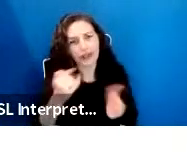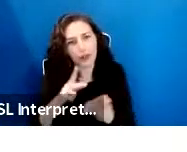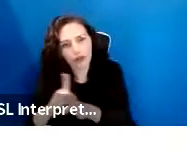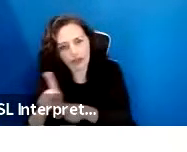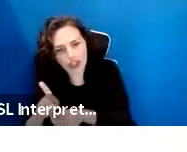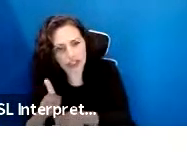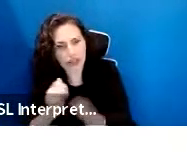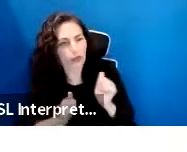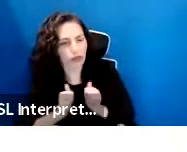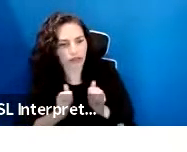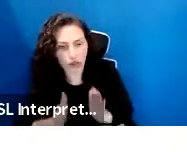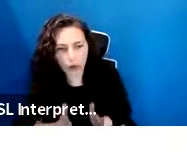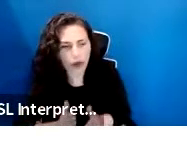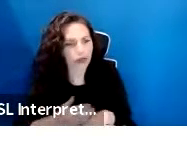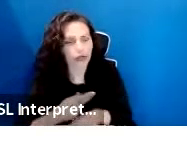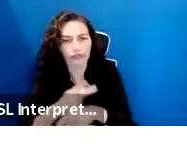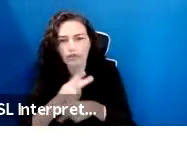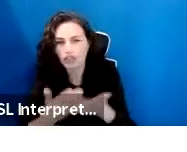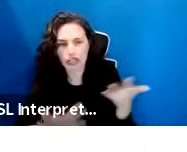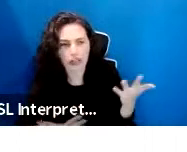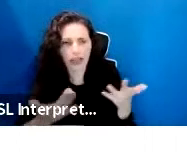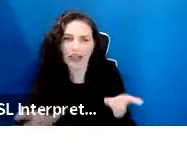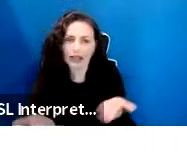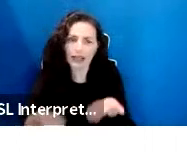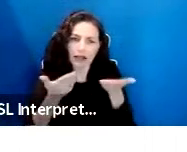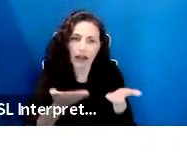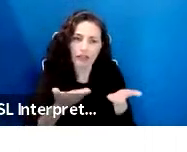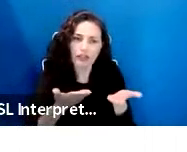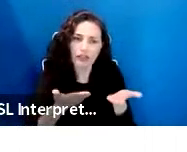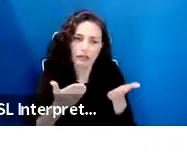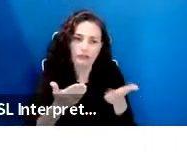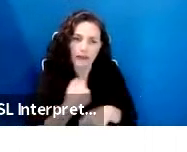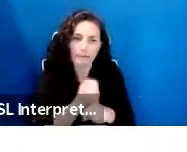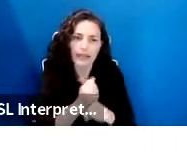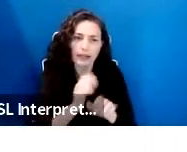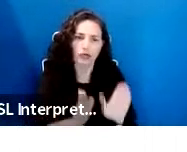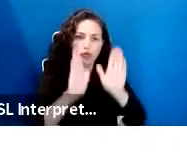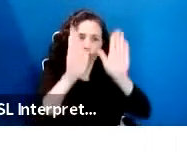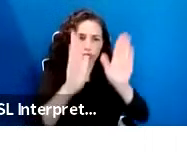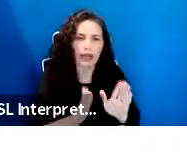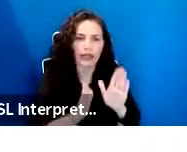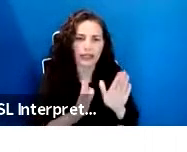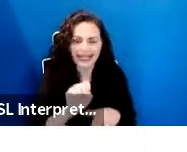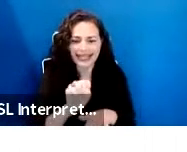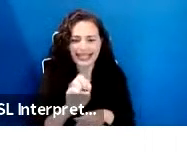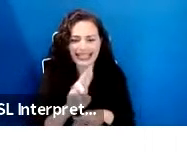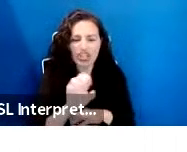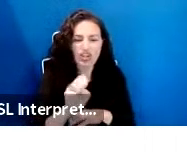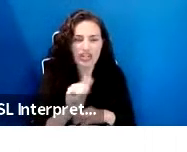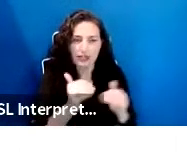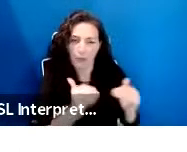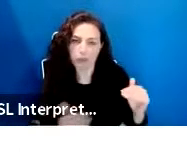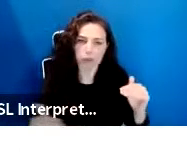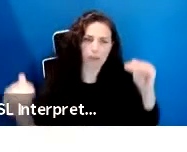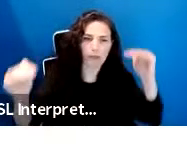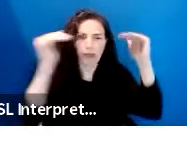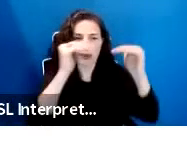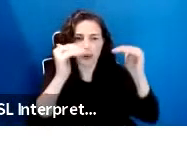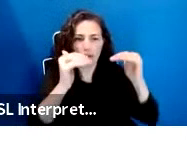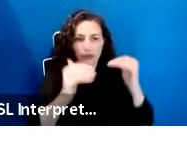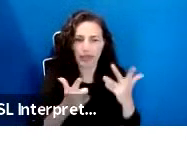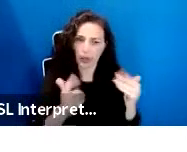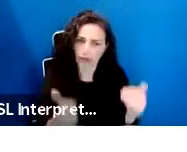make a great production, make a great series or movie, and can really bring your project to the next level. However, when somebody